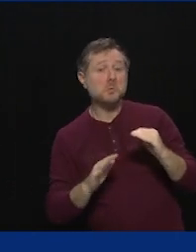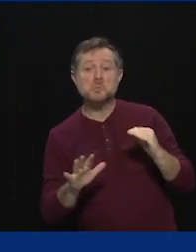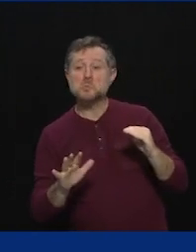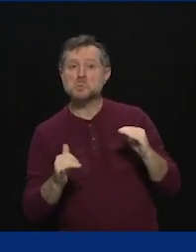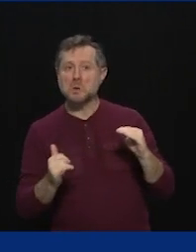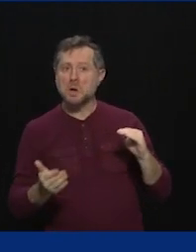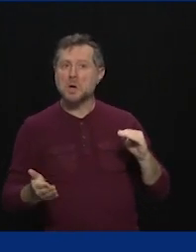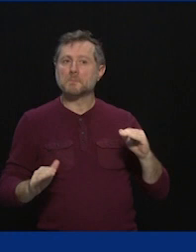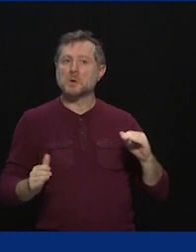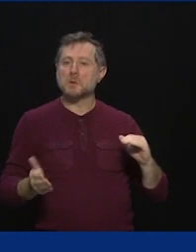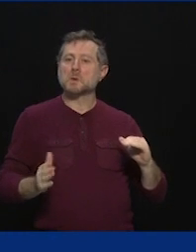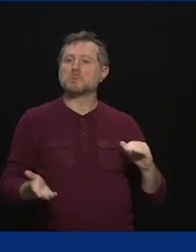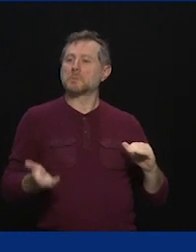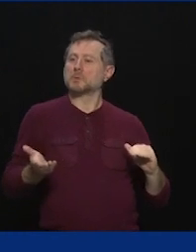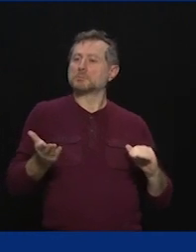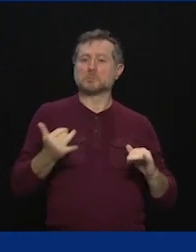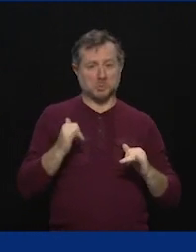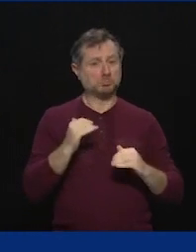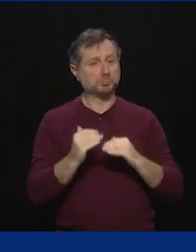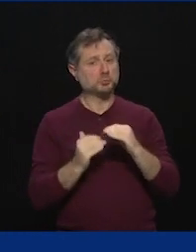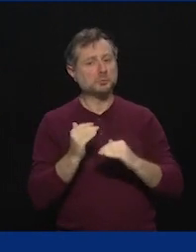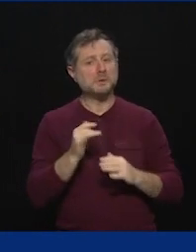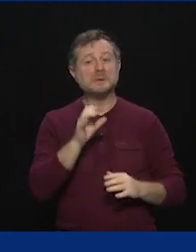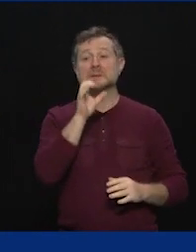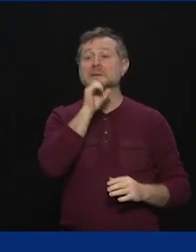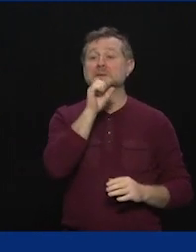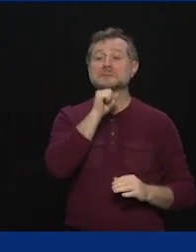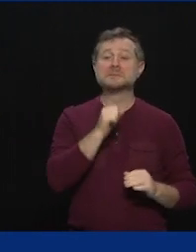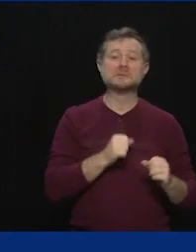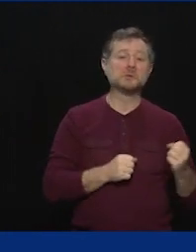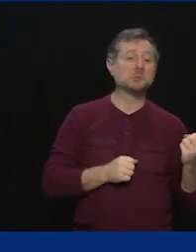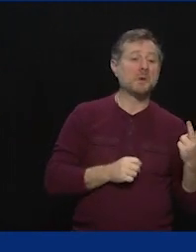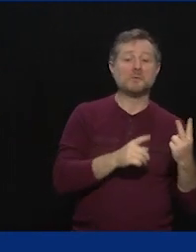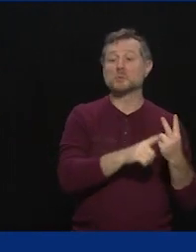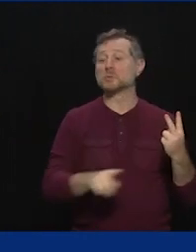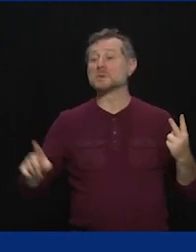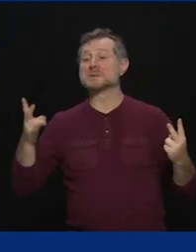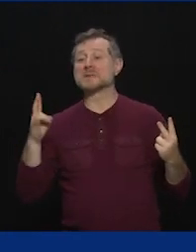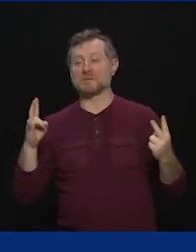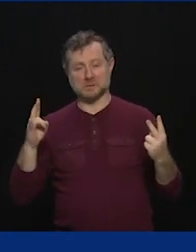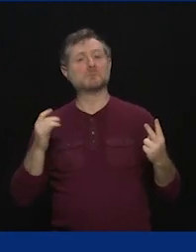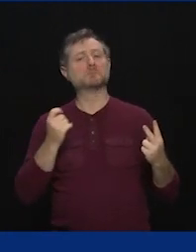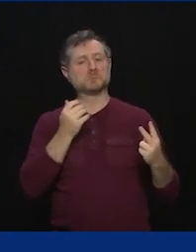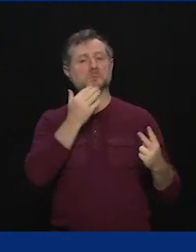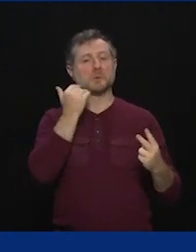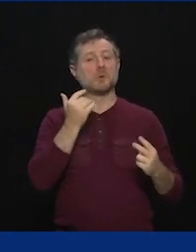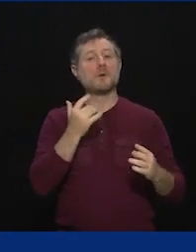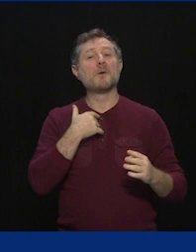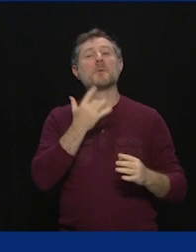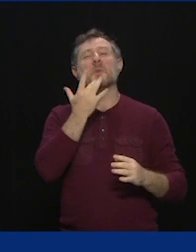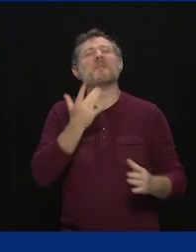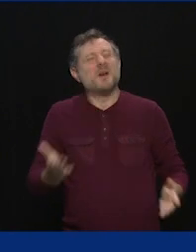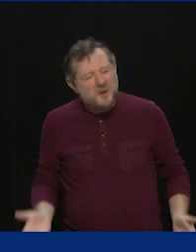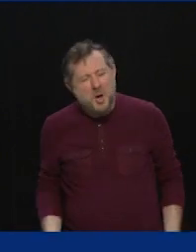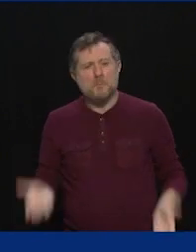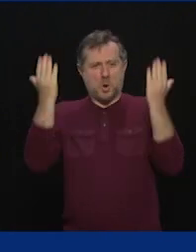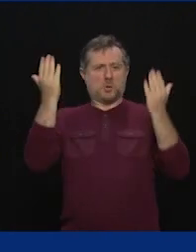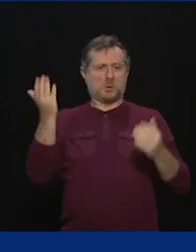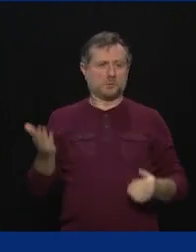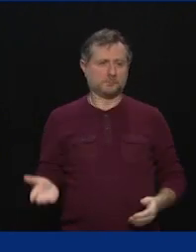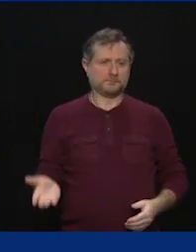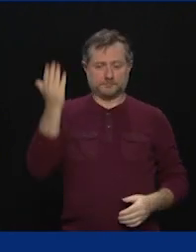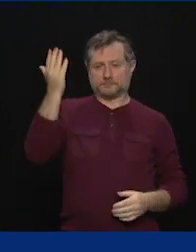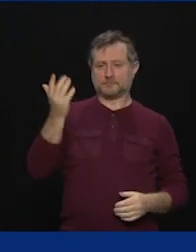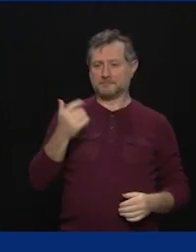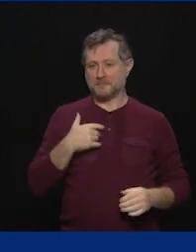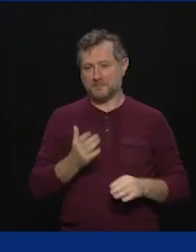progress, especially among our 17 to 12-year-olds. I want to do better. And let's get that done before their younger siblings will soon be